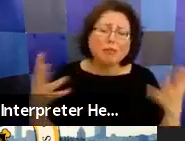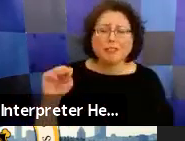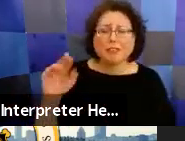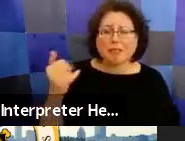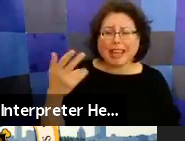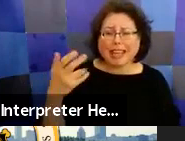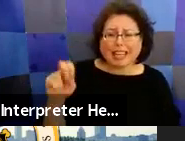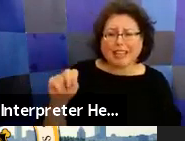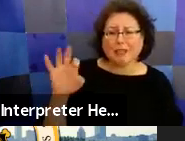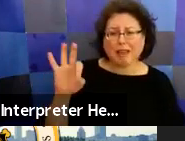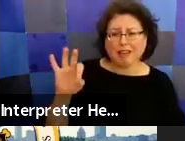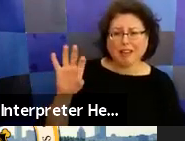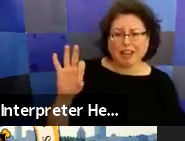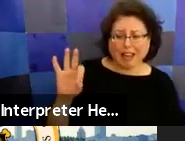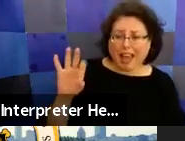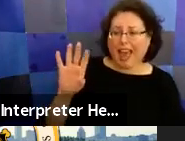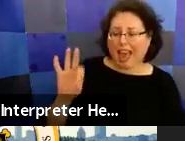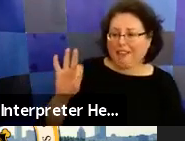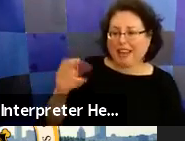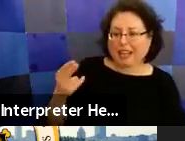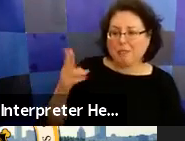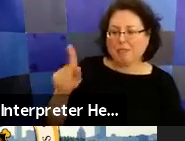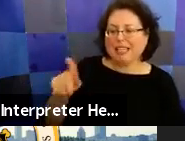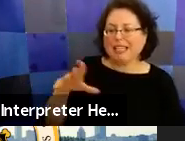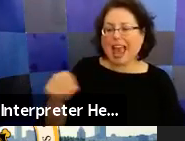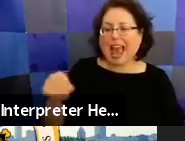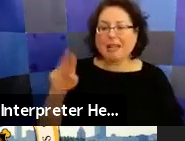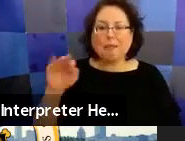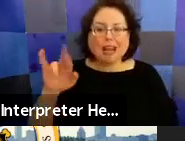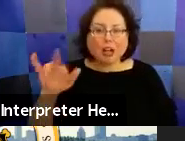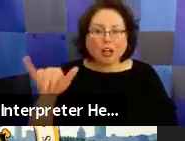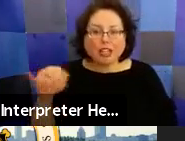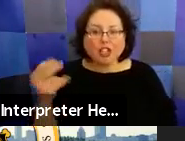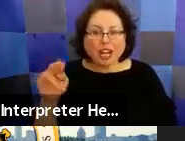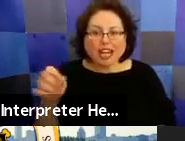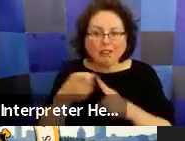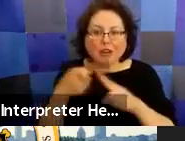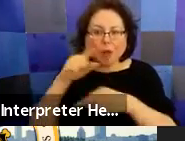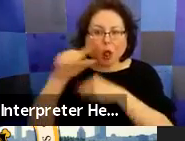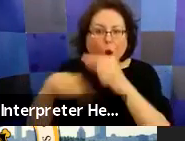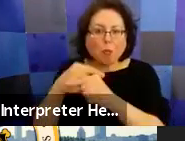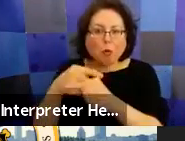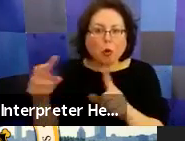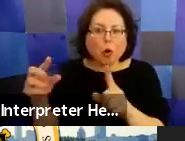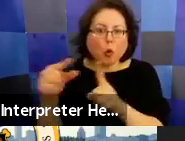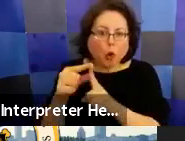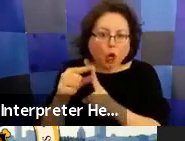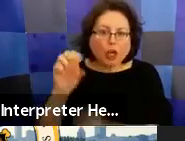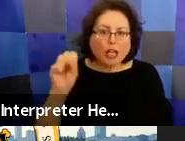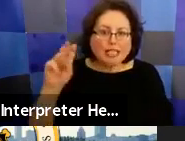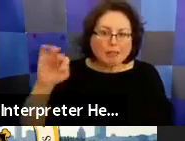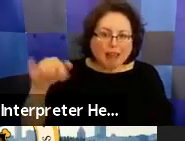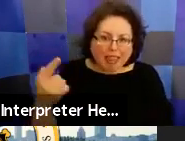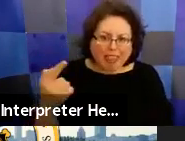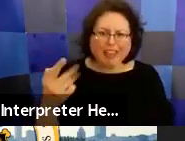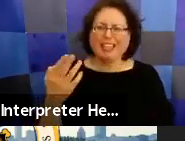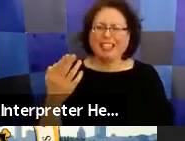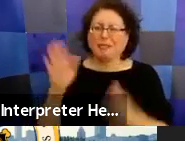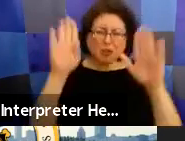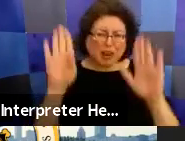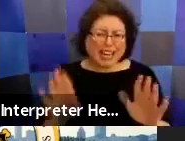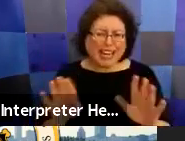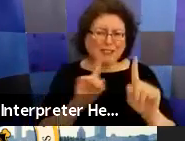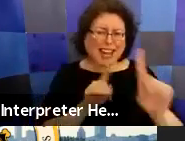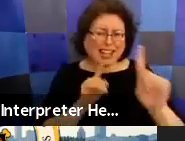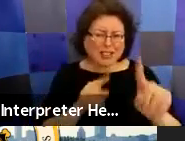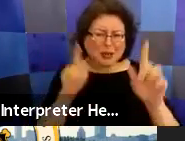and Mary Jane from Global Wordsmiths. It's been really great talking together and answering these questions. Feel free, you